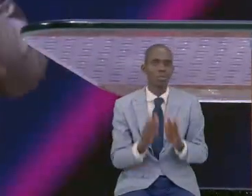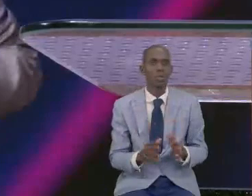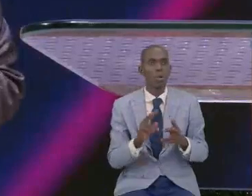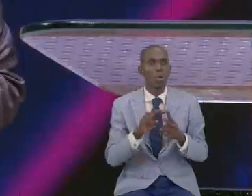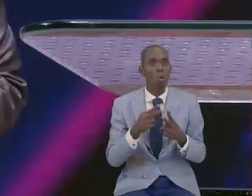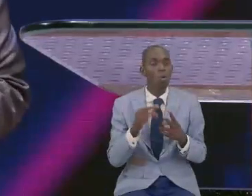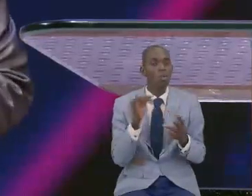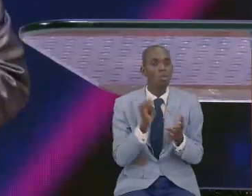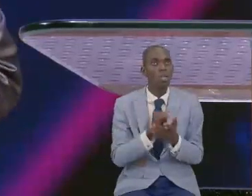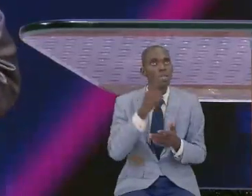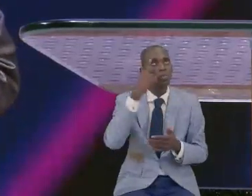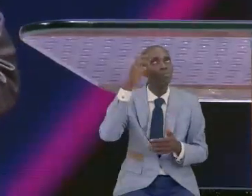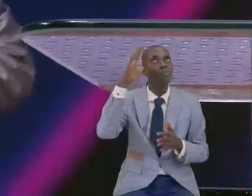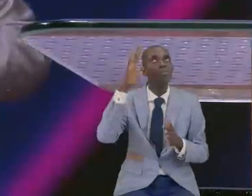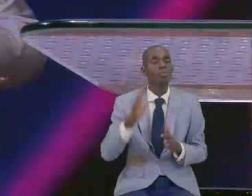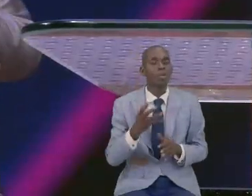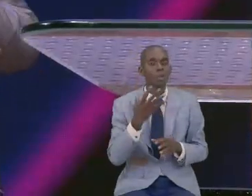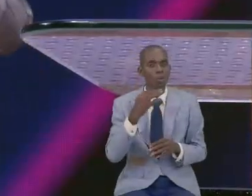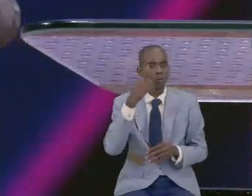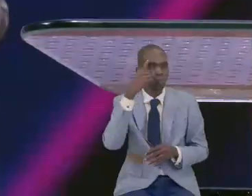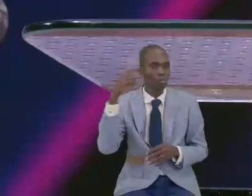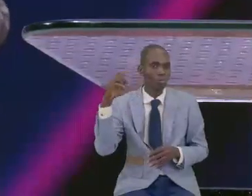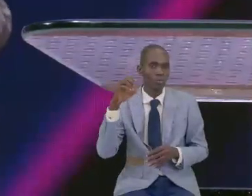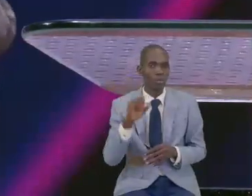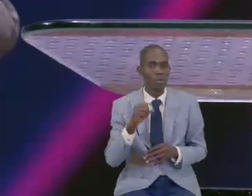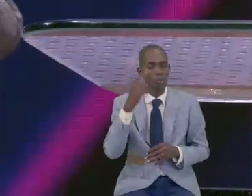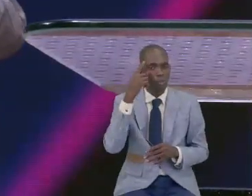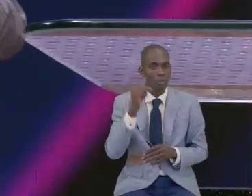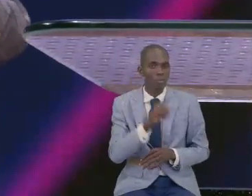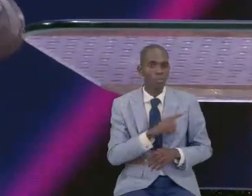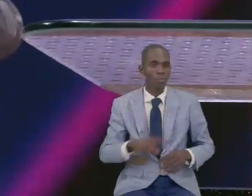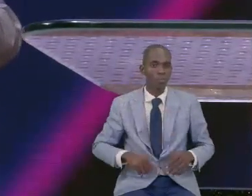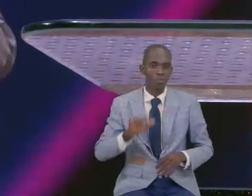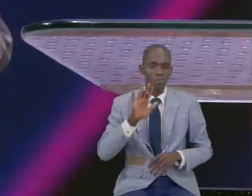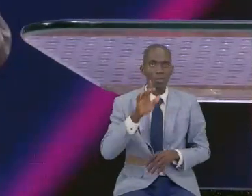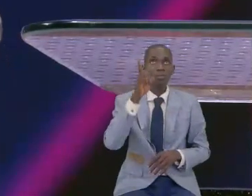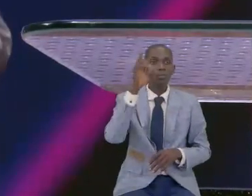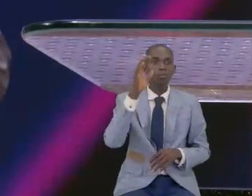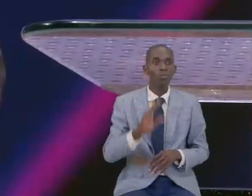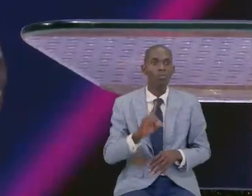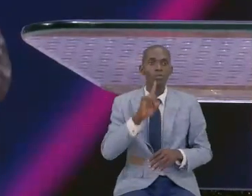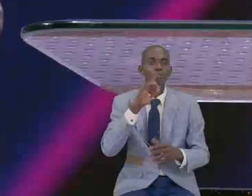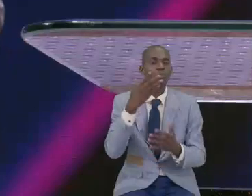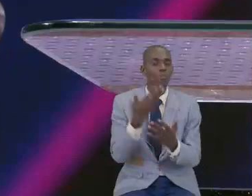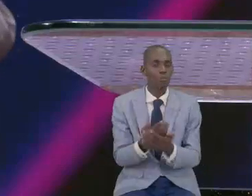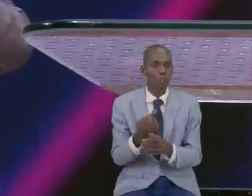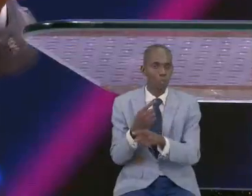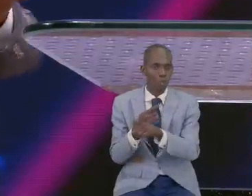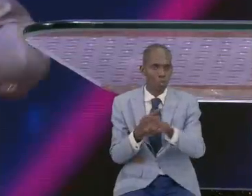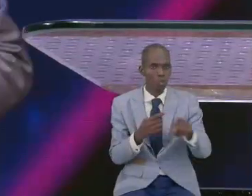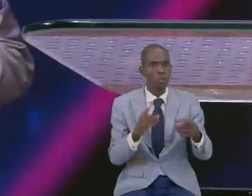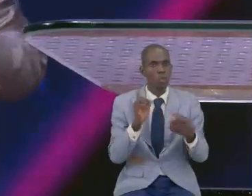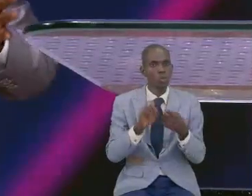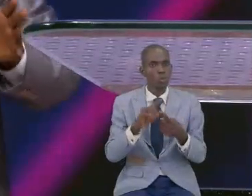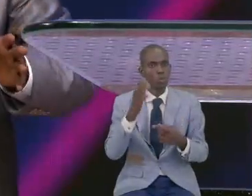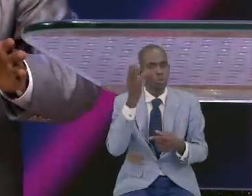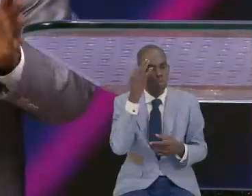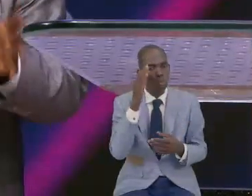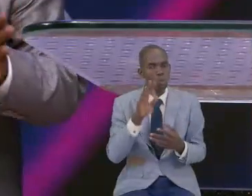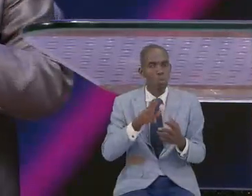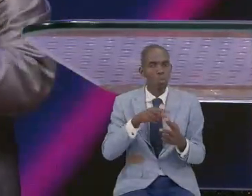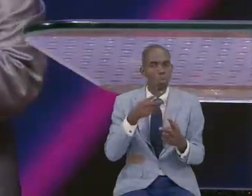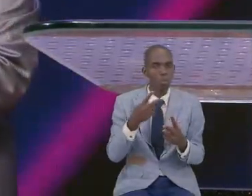or that dreamer of dreams, for the Lord your God proveth you to know